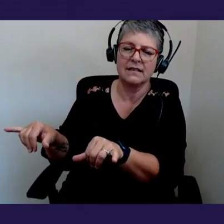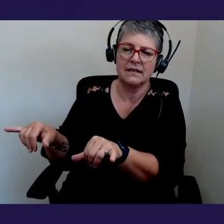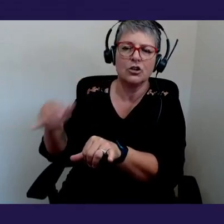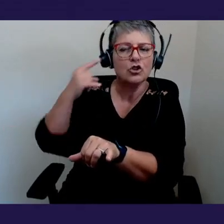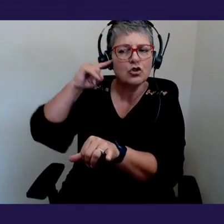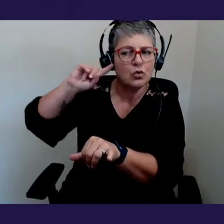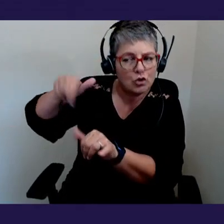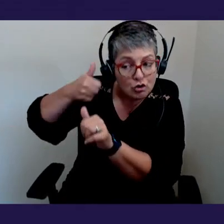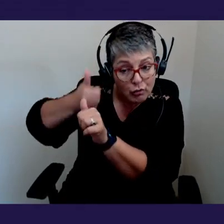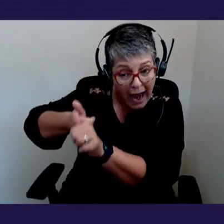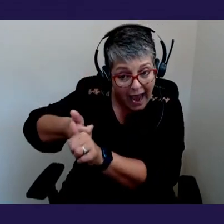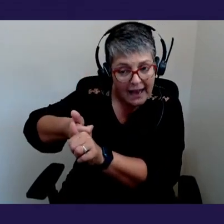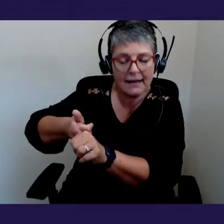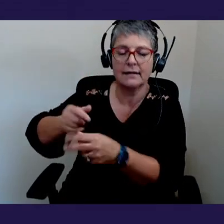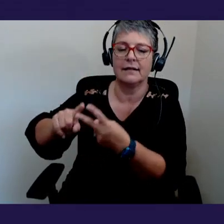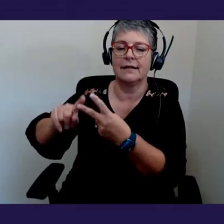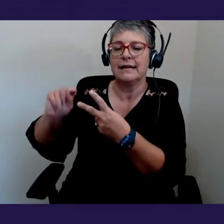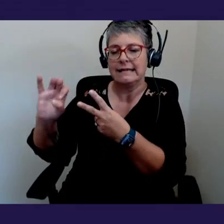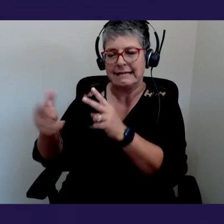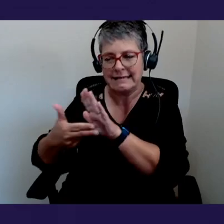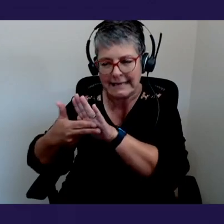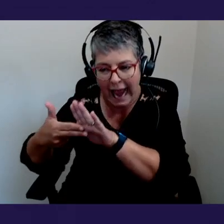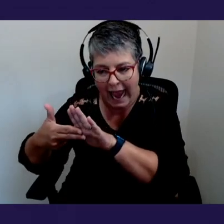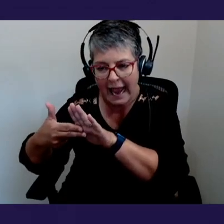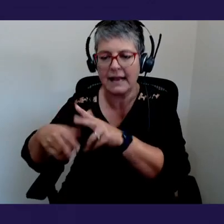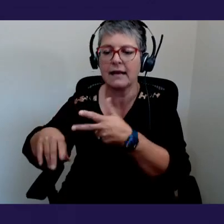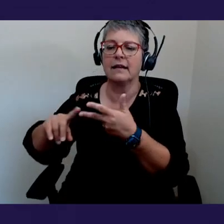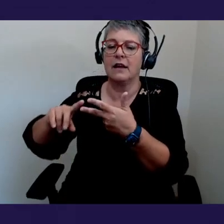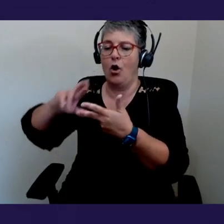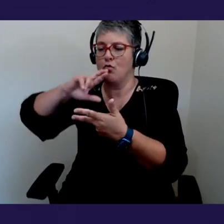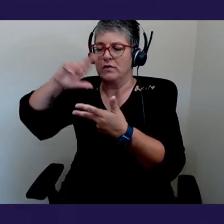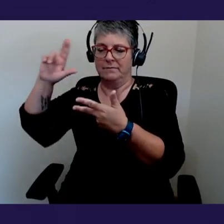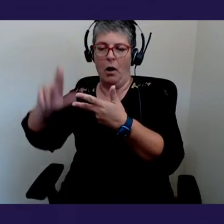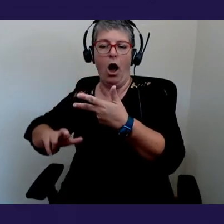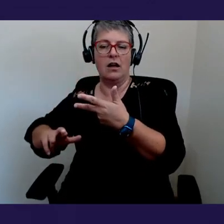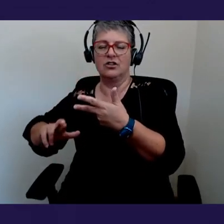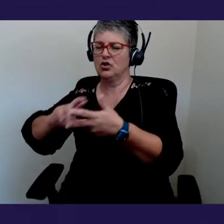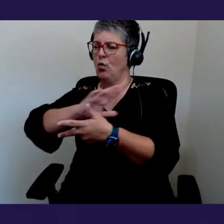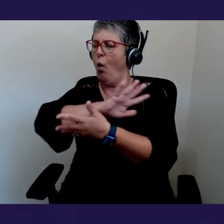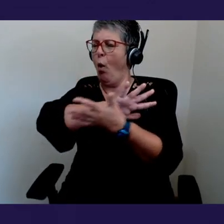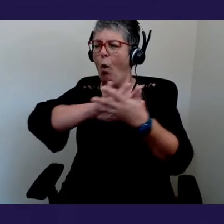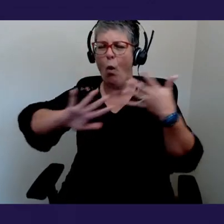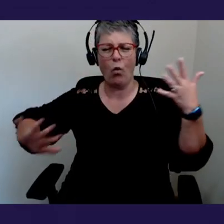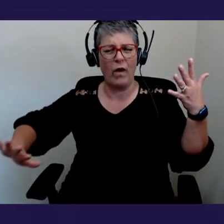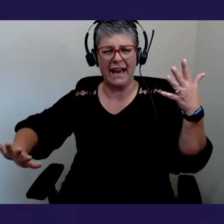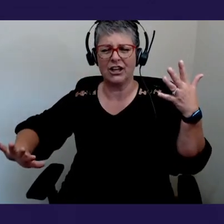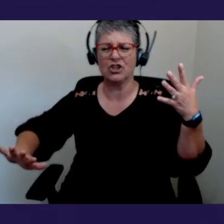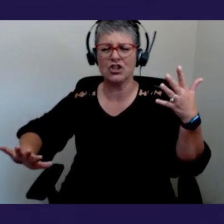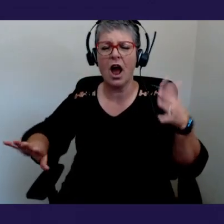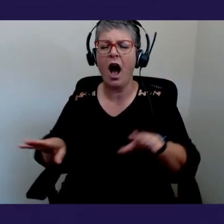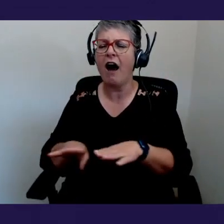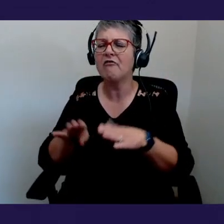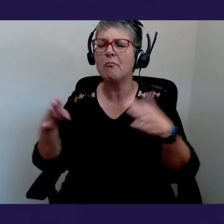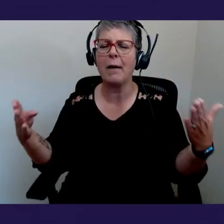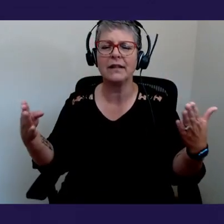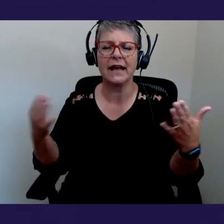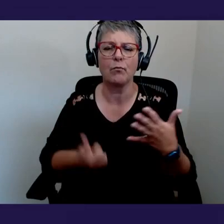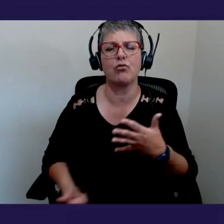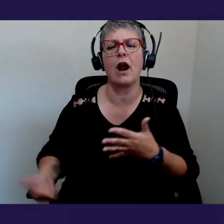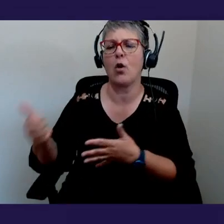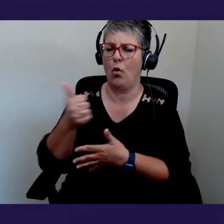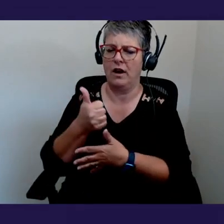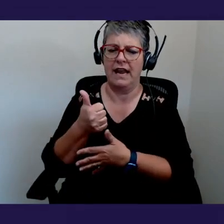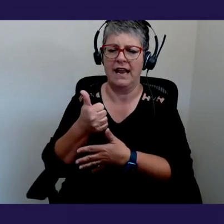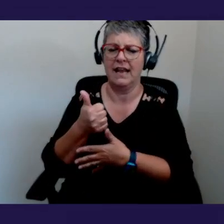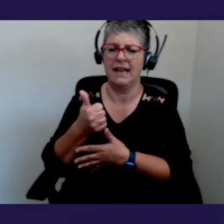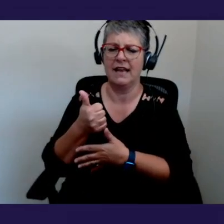track, tag, and respond to a whole range of priority public health topics: infectious disease, vaccines,